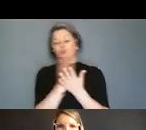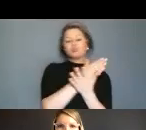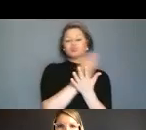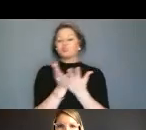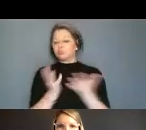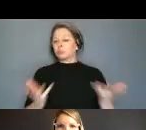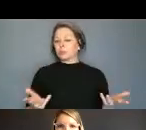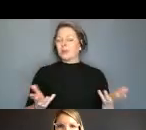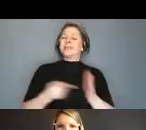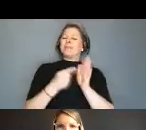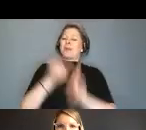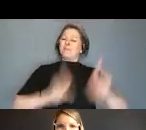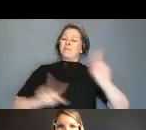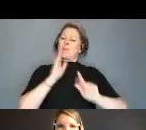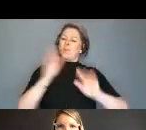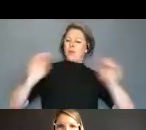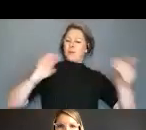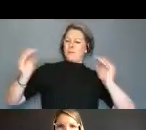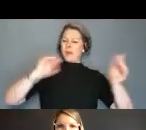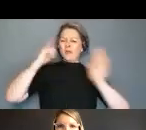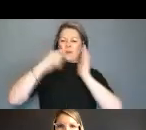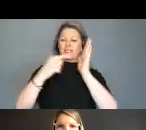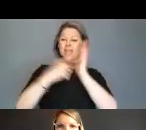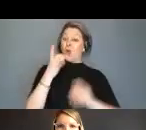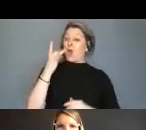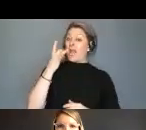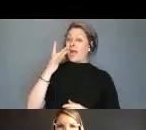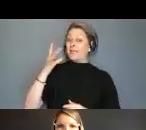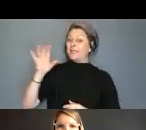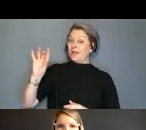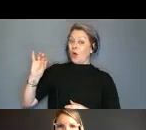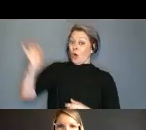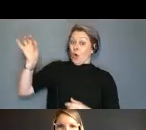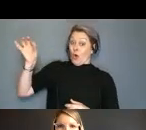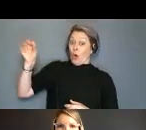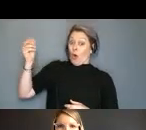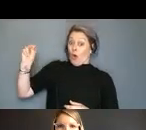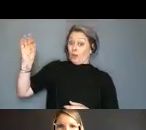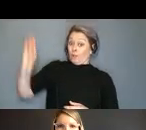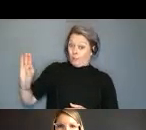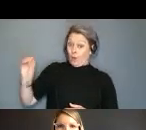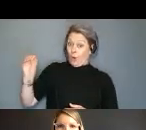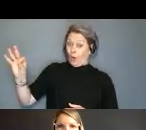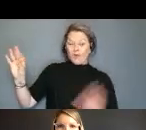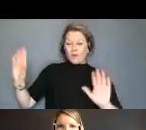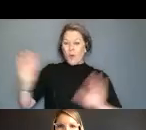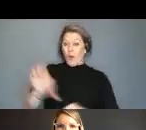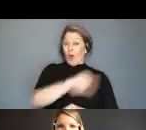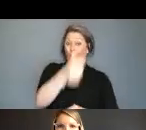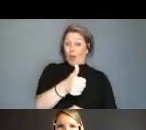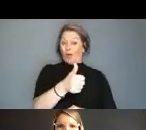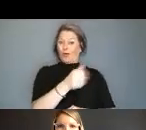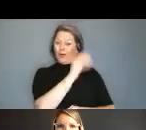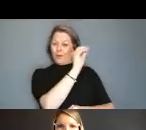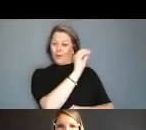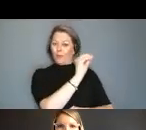you will often hear folks make the comparison of a light switch versus a dimmer. So over time, it is being recognized that capacity is not this kind